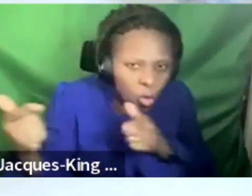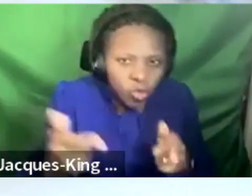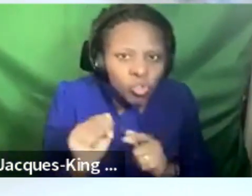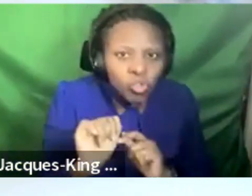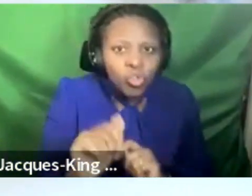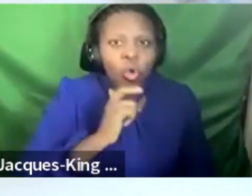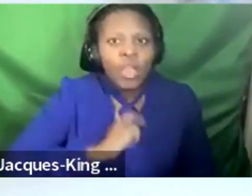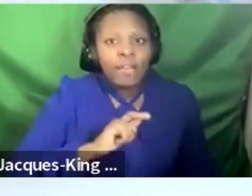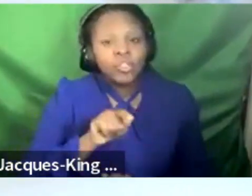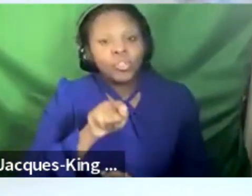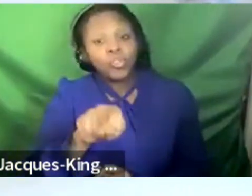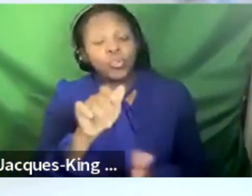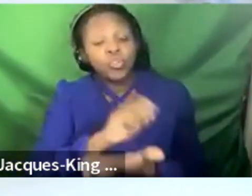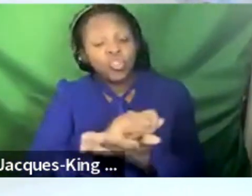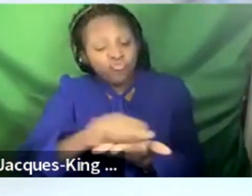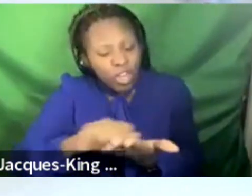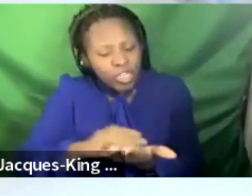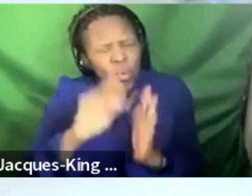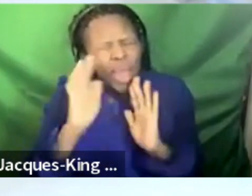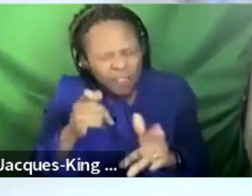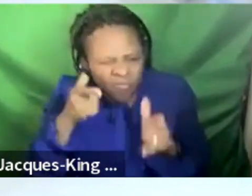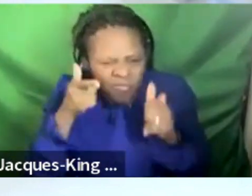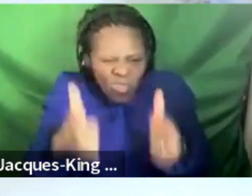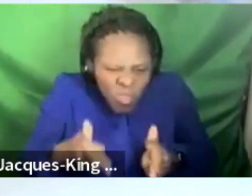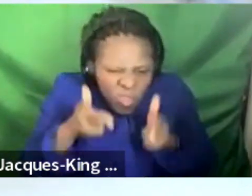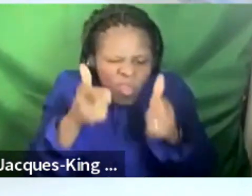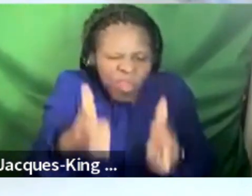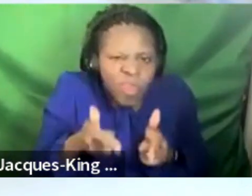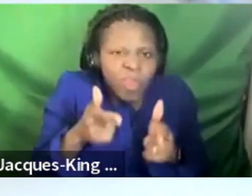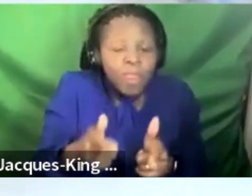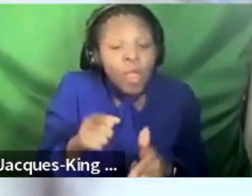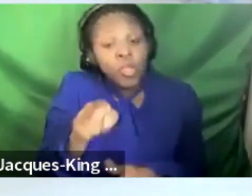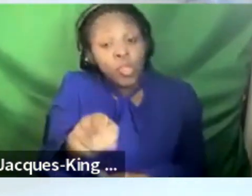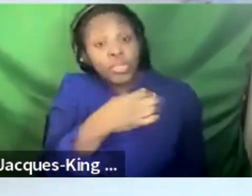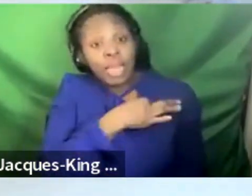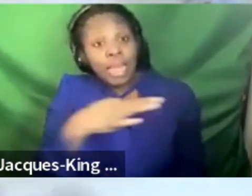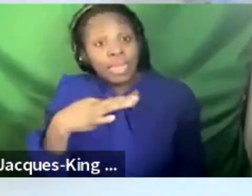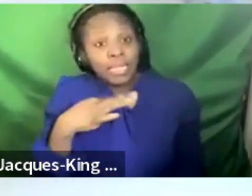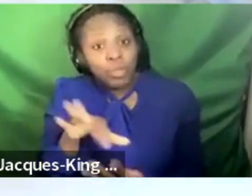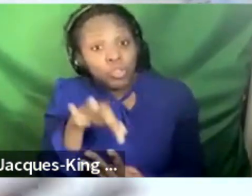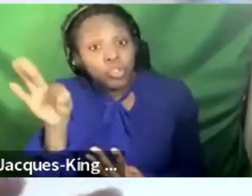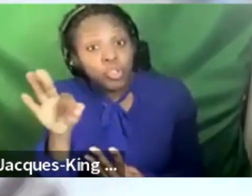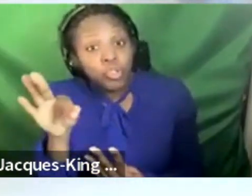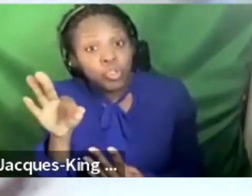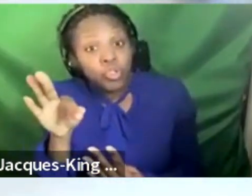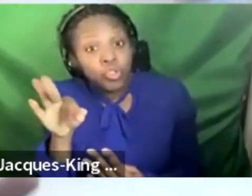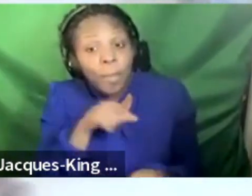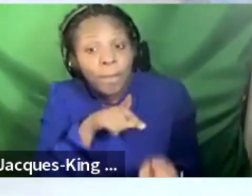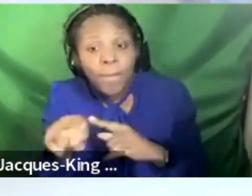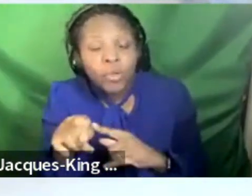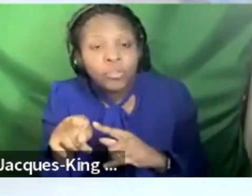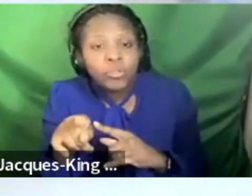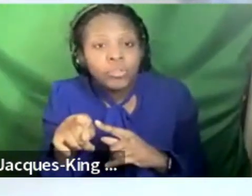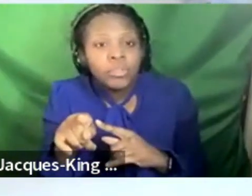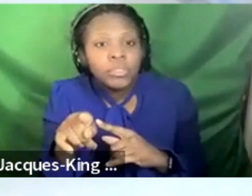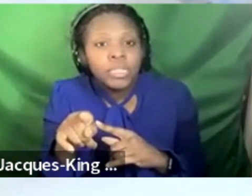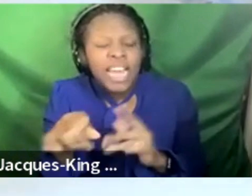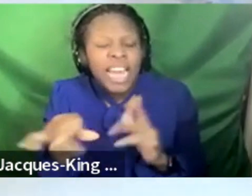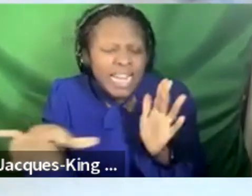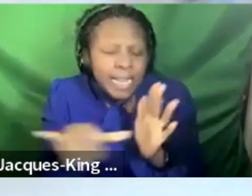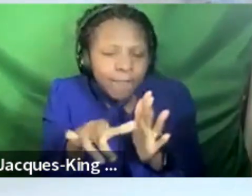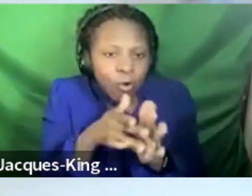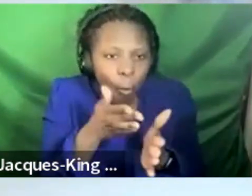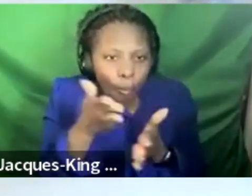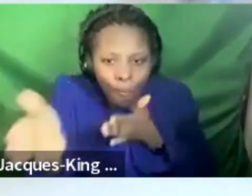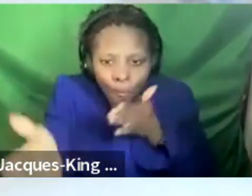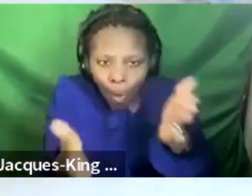characters, that you as a writer must torture your characters. I think you as an actor must choose the most difficult path for your